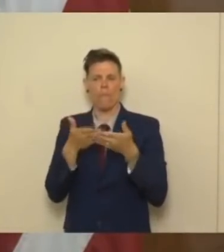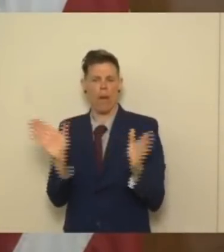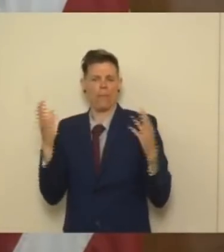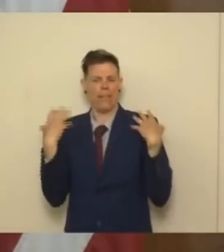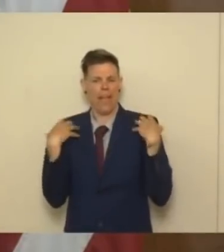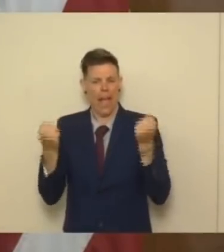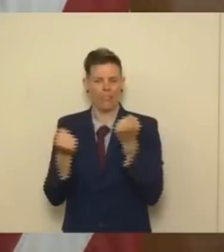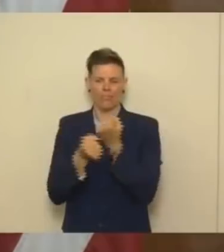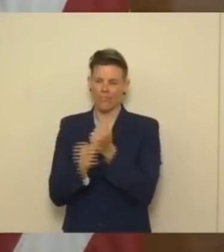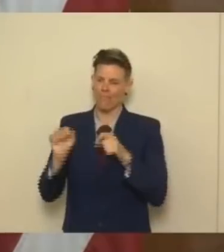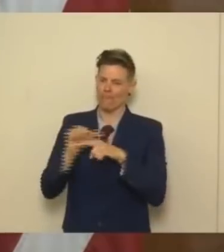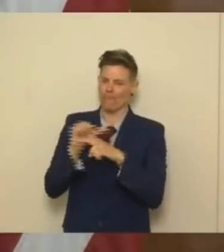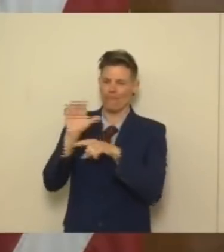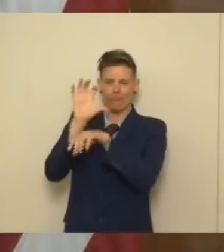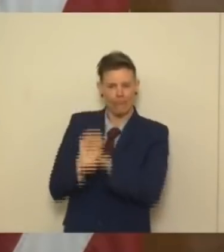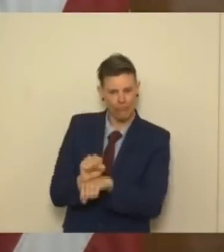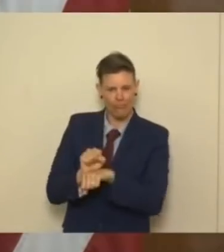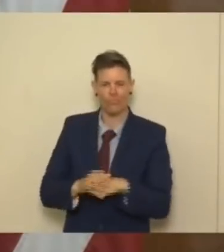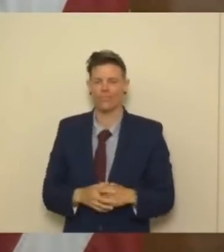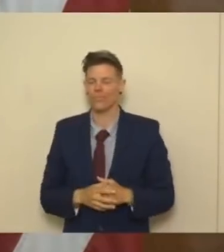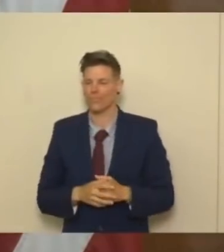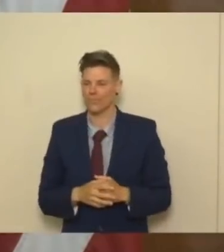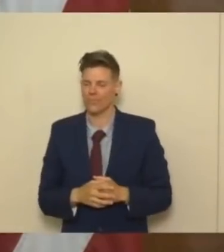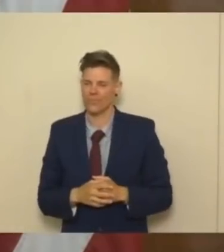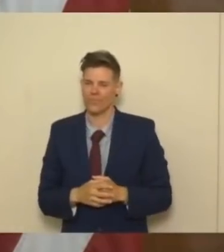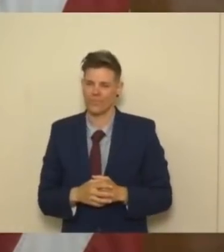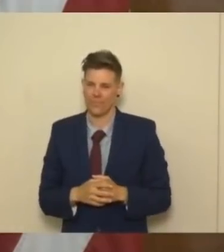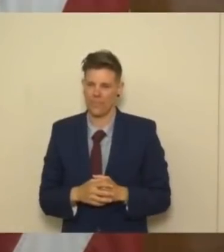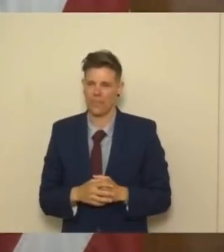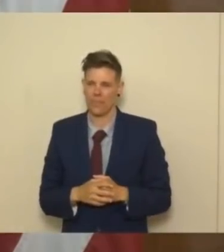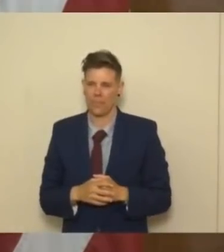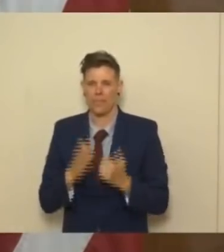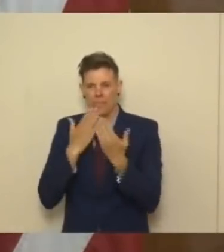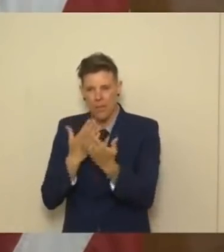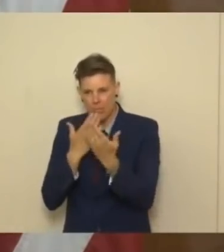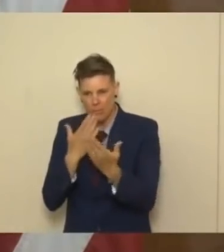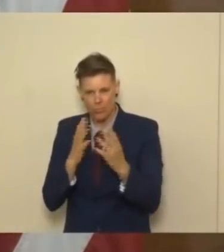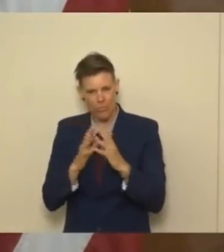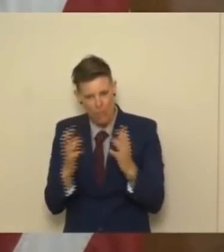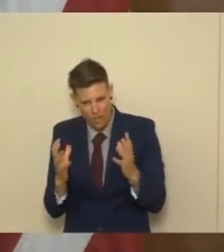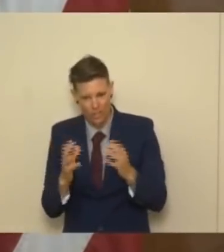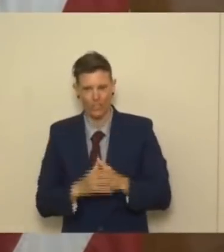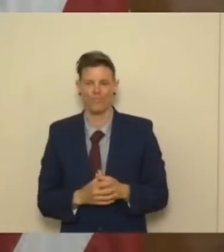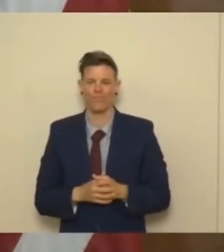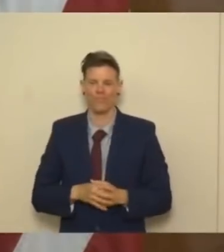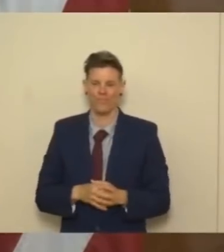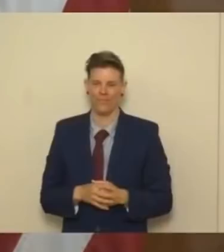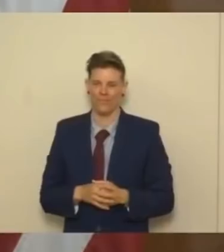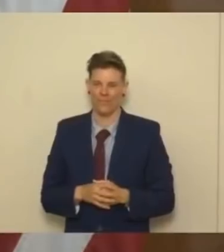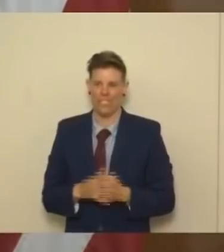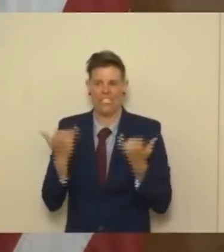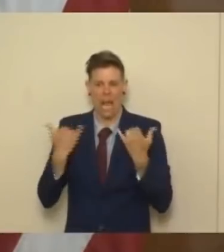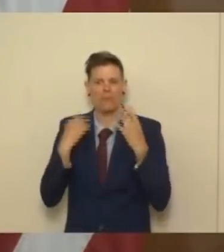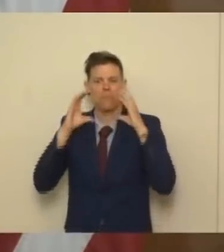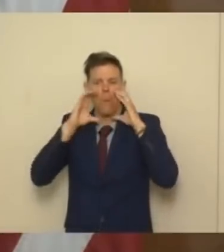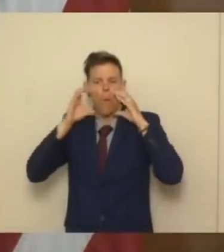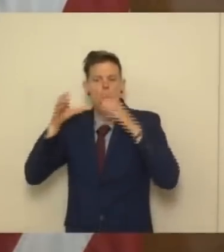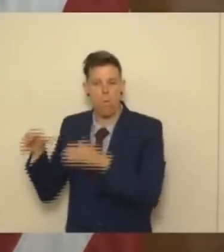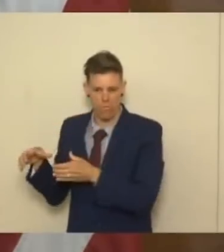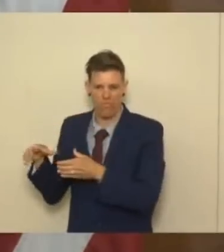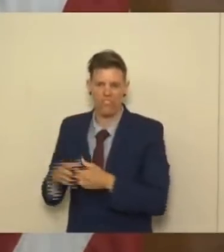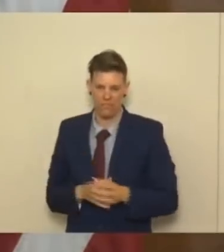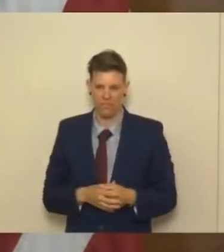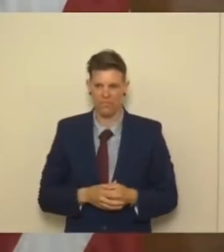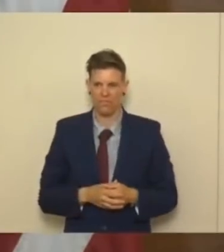combat COVID-19. So thank you, Ms. Davila, very much. With that, I'm going to remove the mask so that I can be